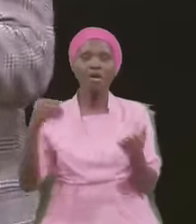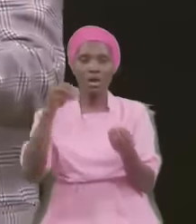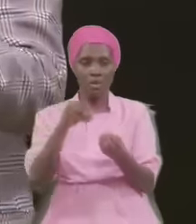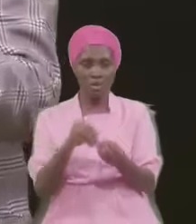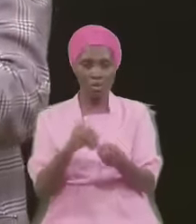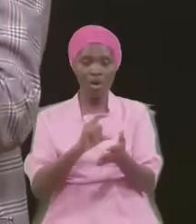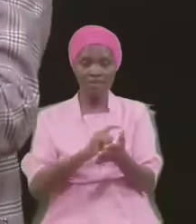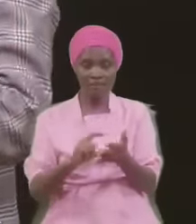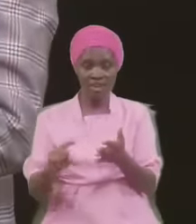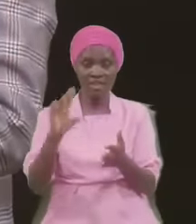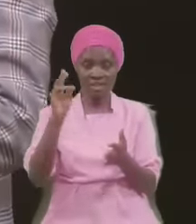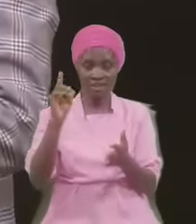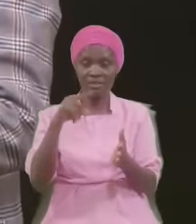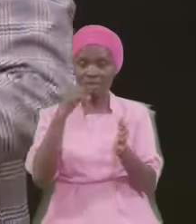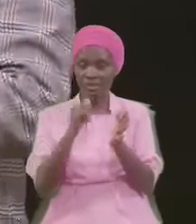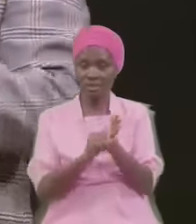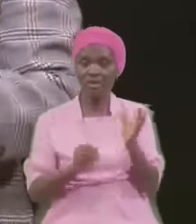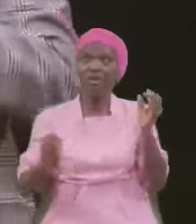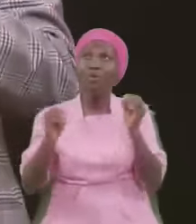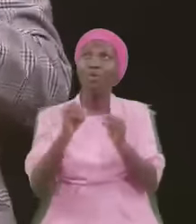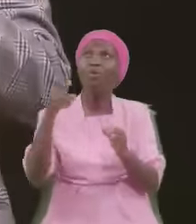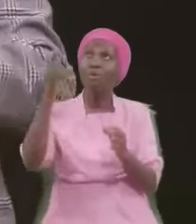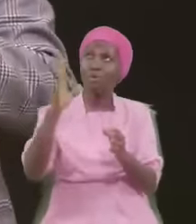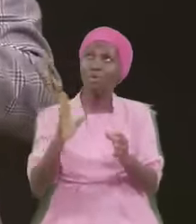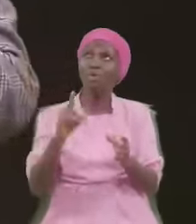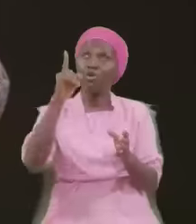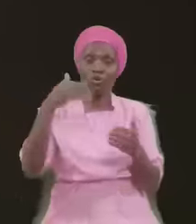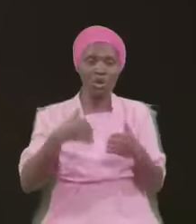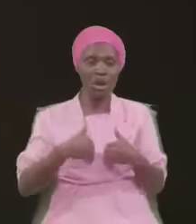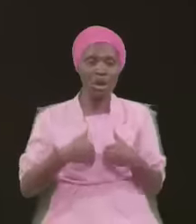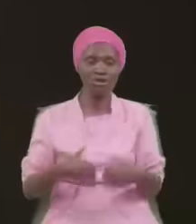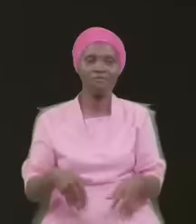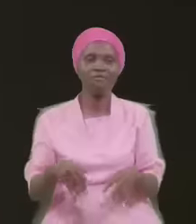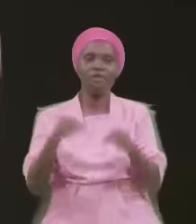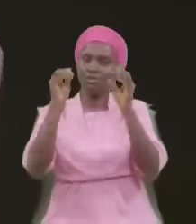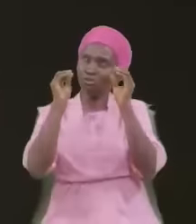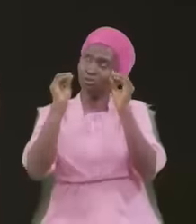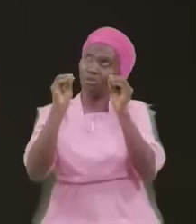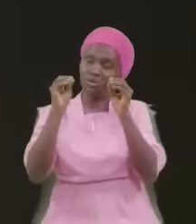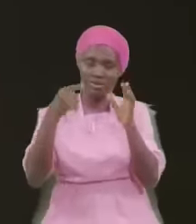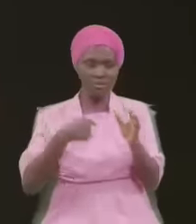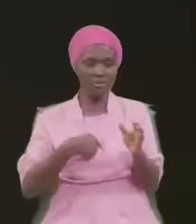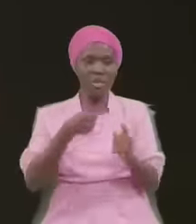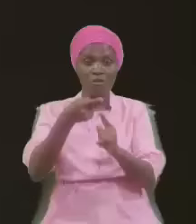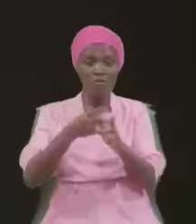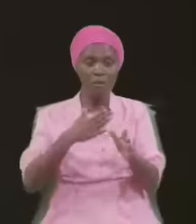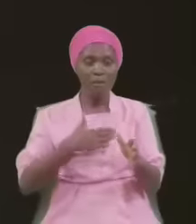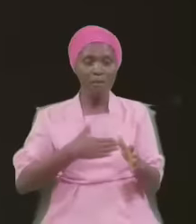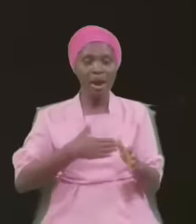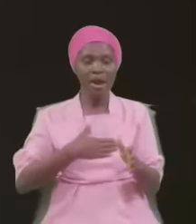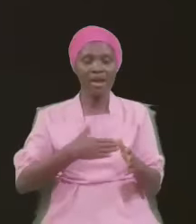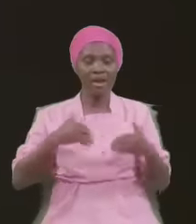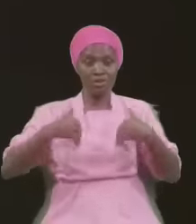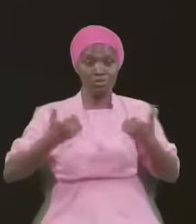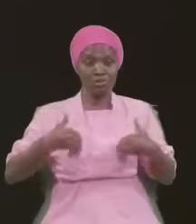verse 17, O God, thou hast taught me from my youth, and hitherto